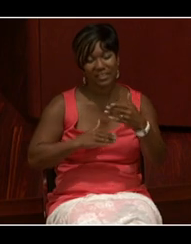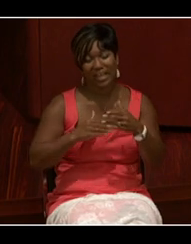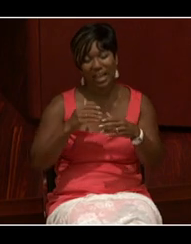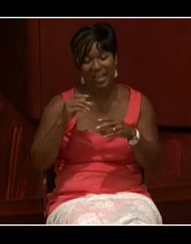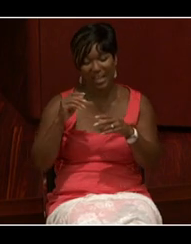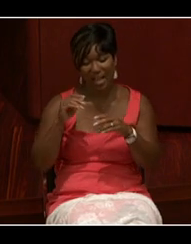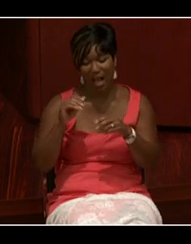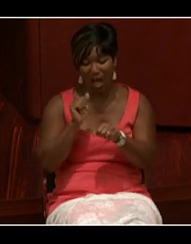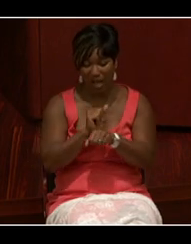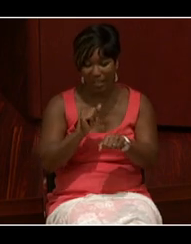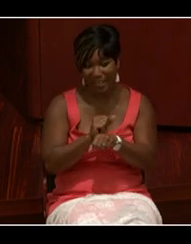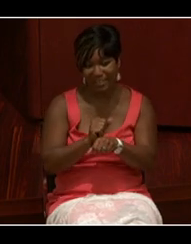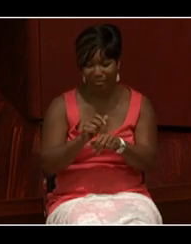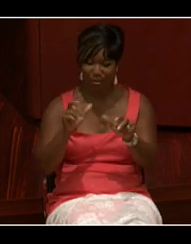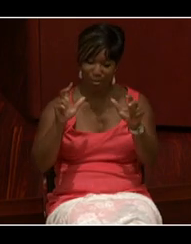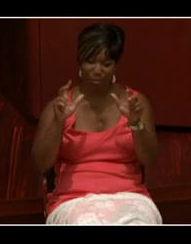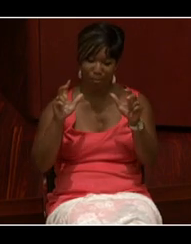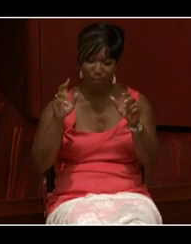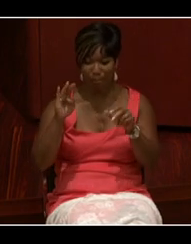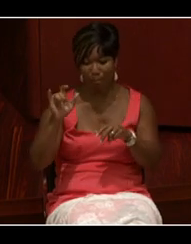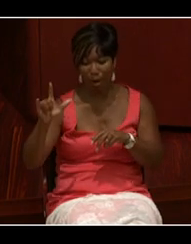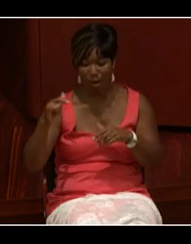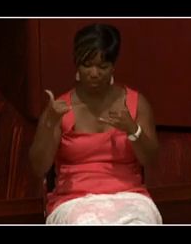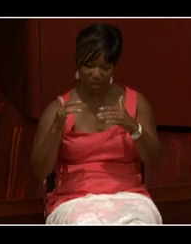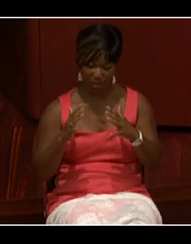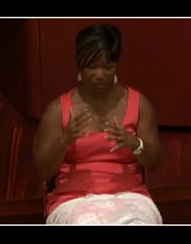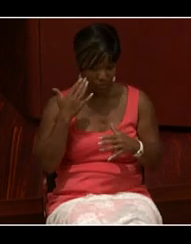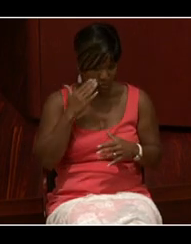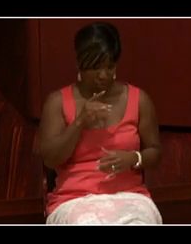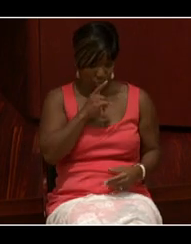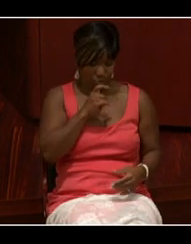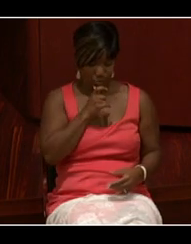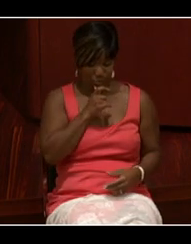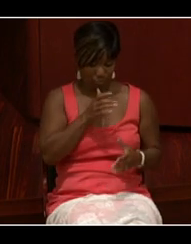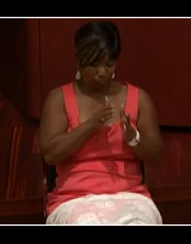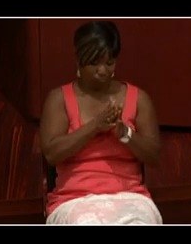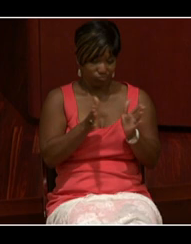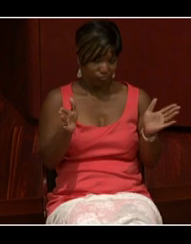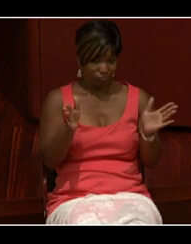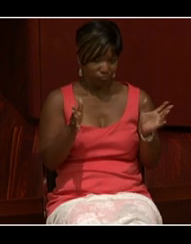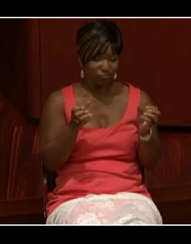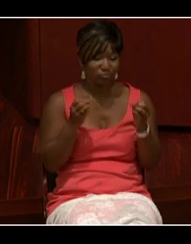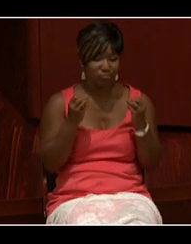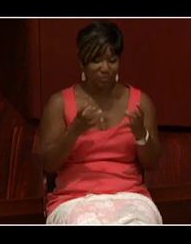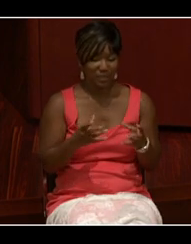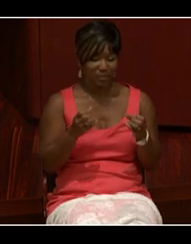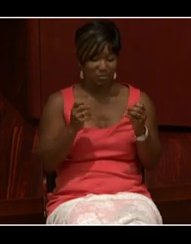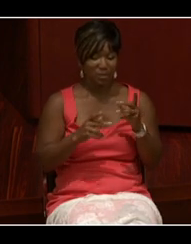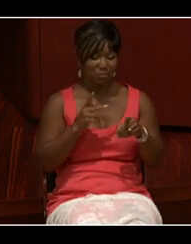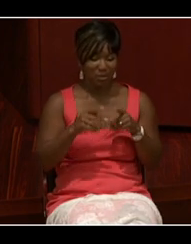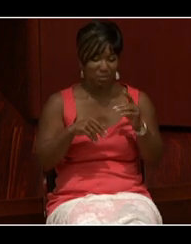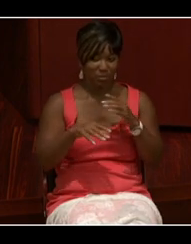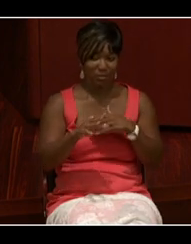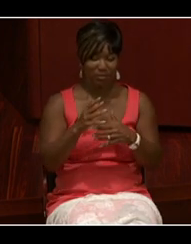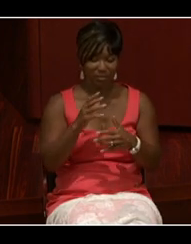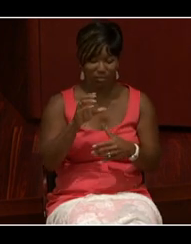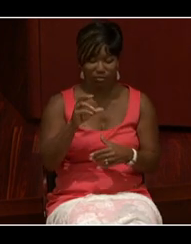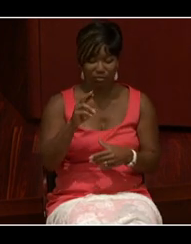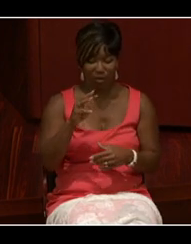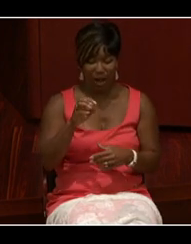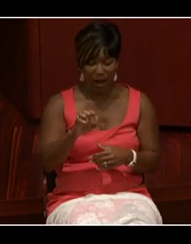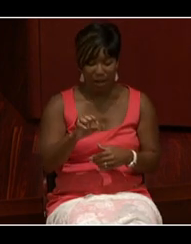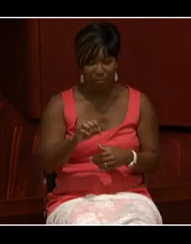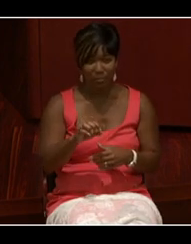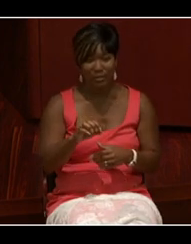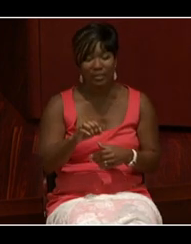would end up being sent to a penitentiary. A wide variety of people committed federal crimes. The record sheet also describes an